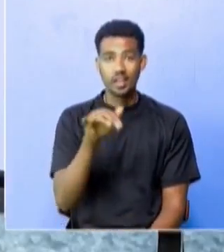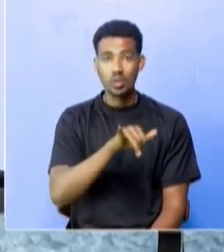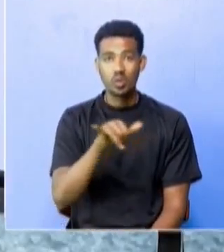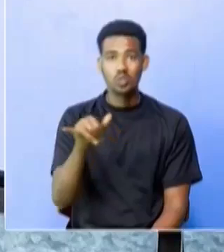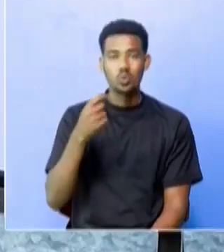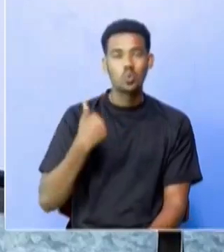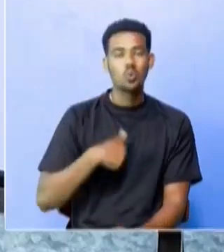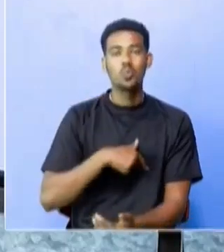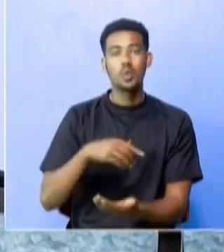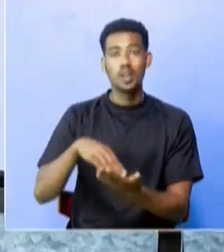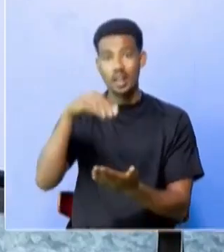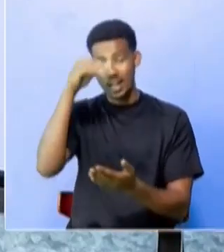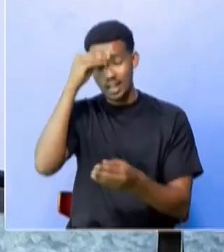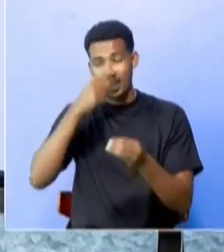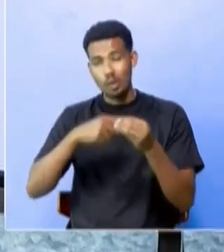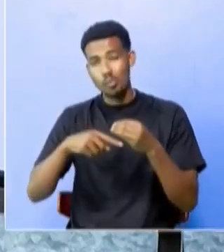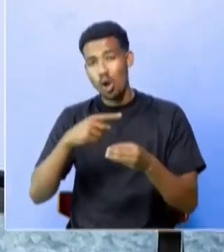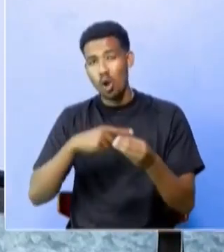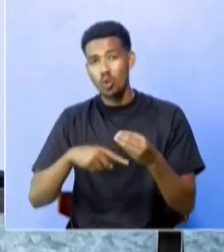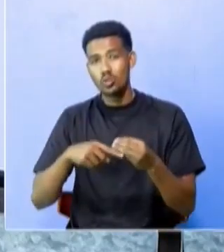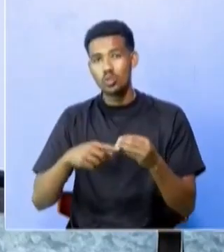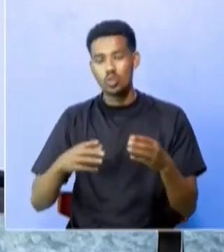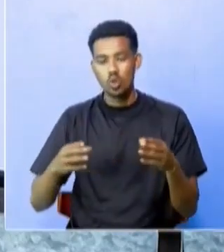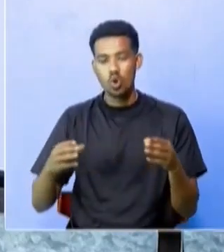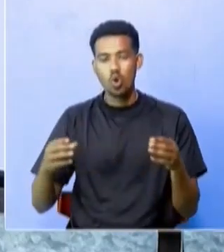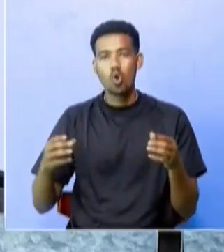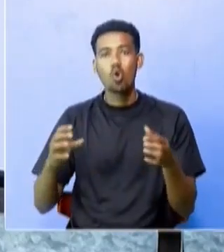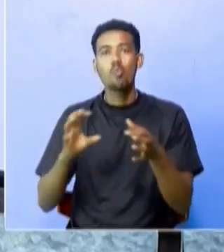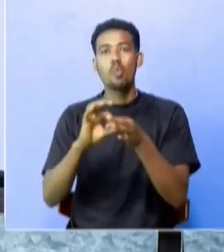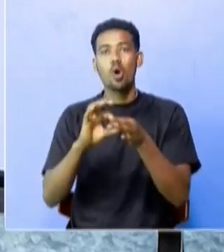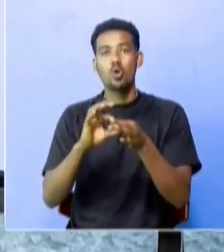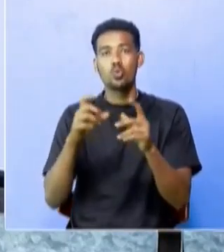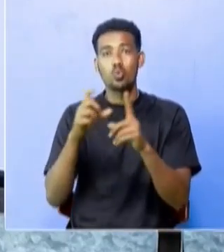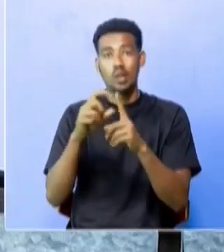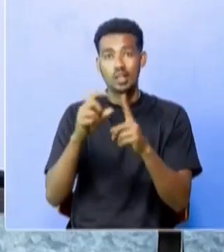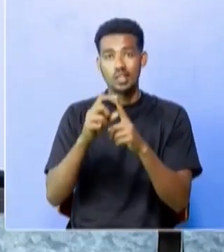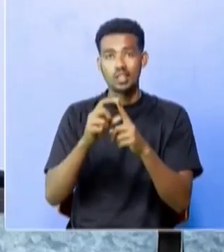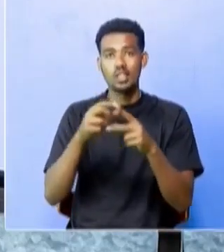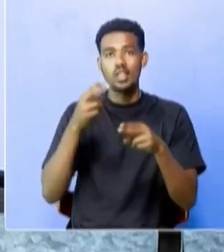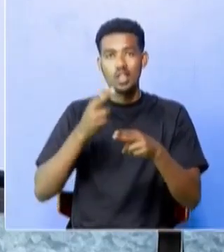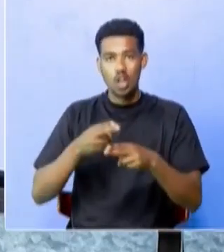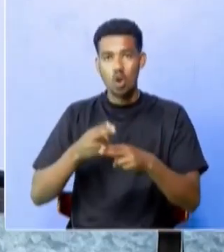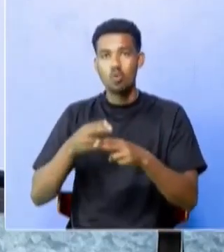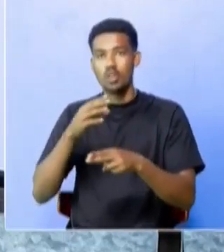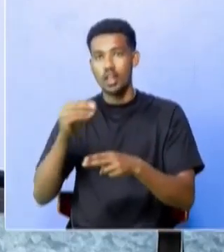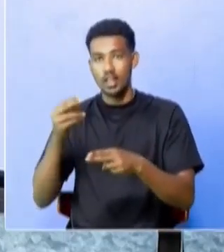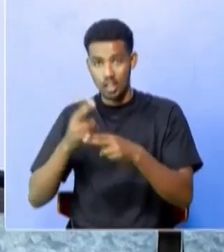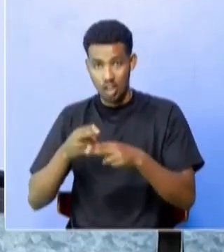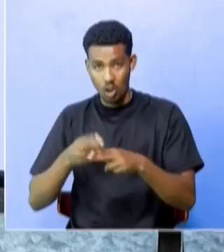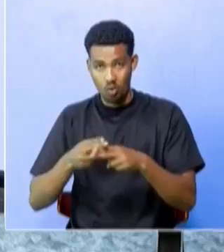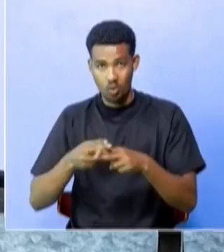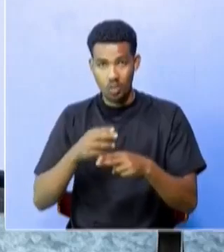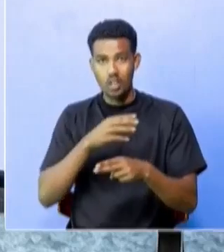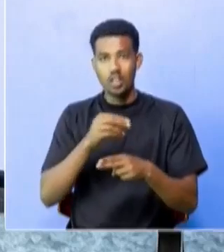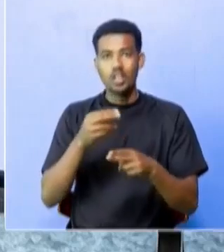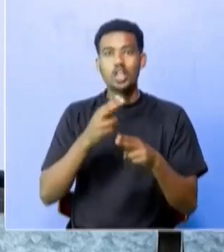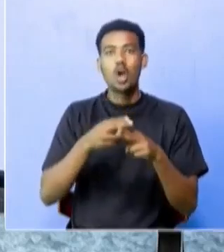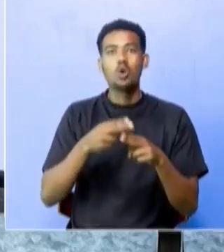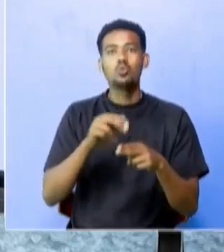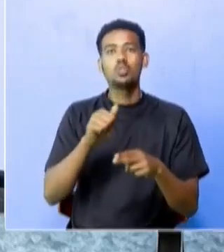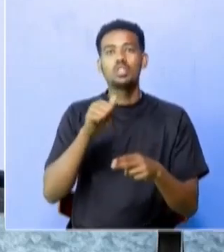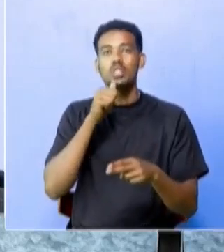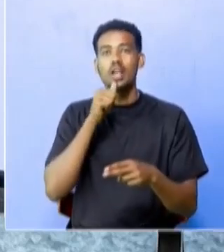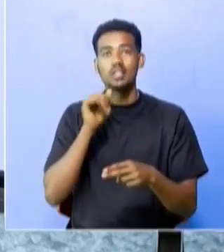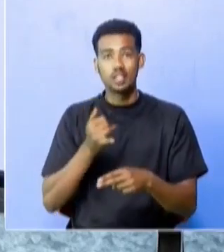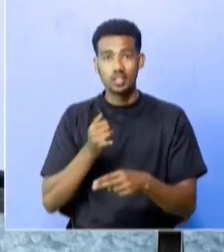learn about compound words with noun with noun with adjective, and